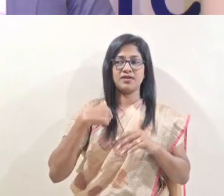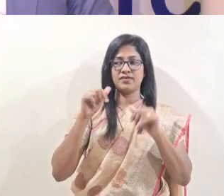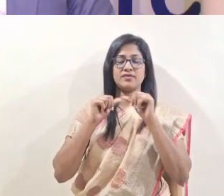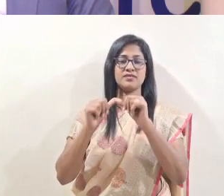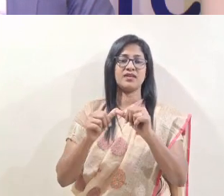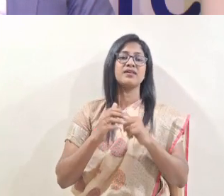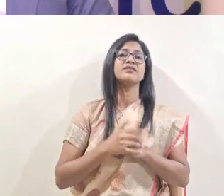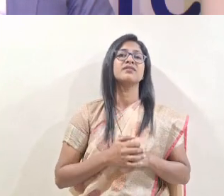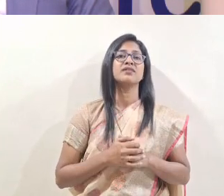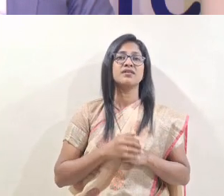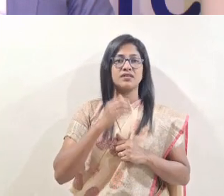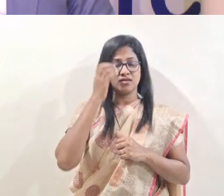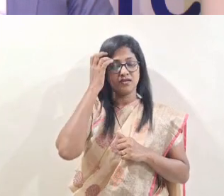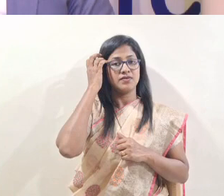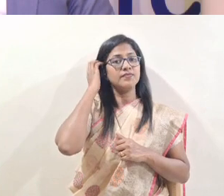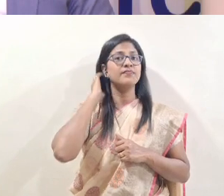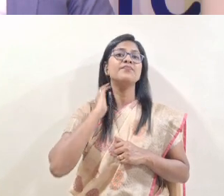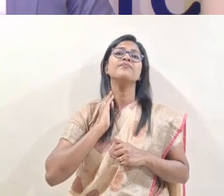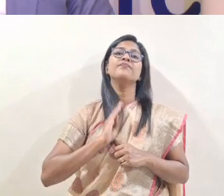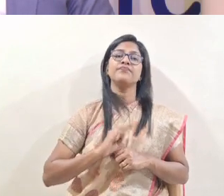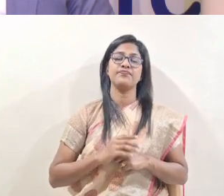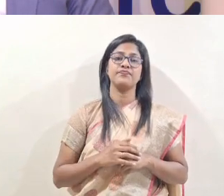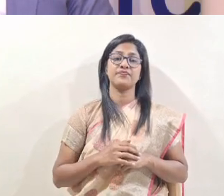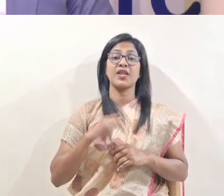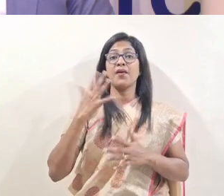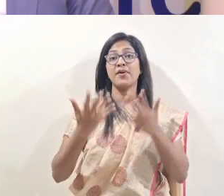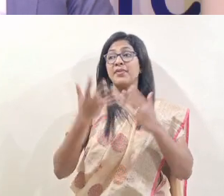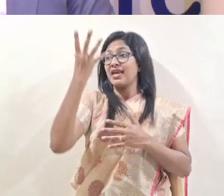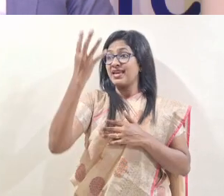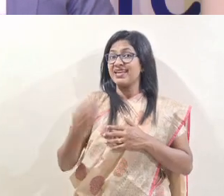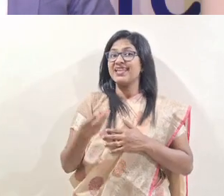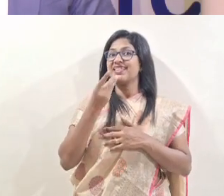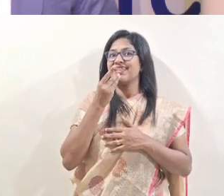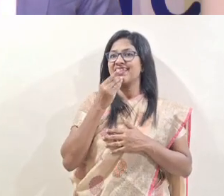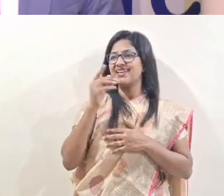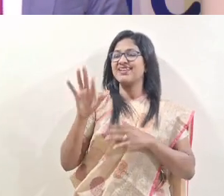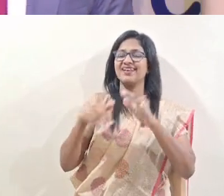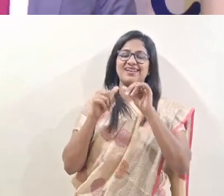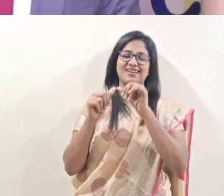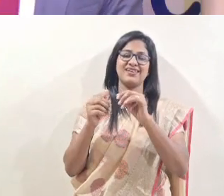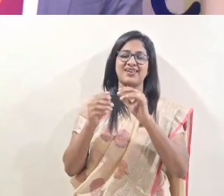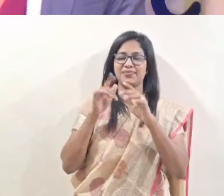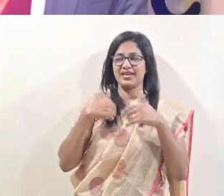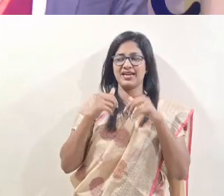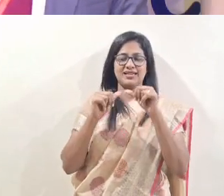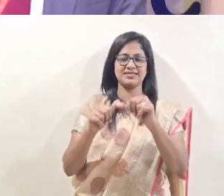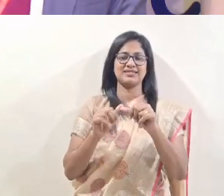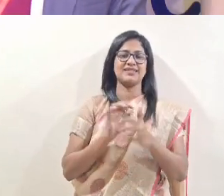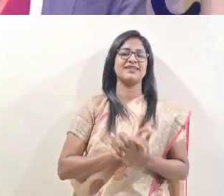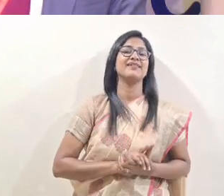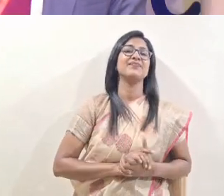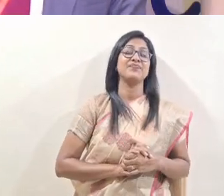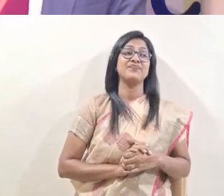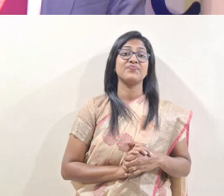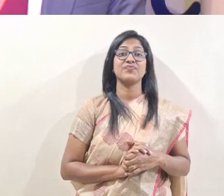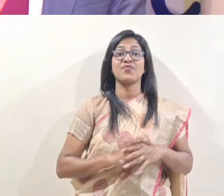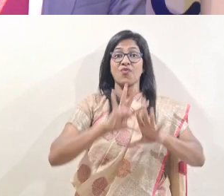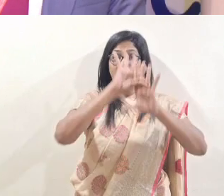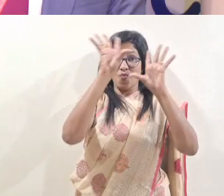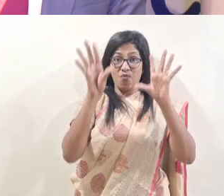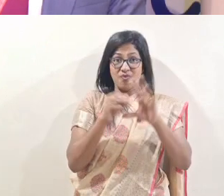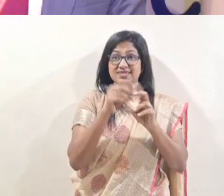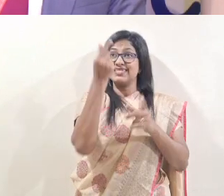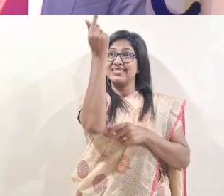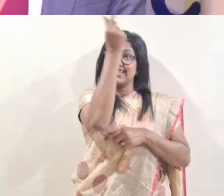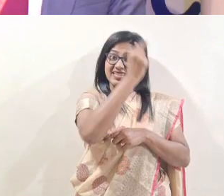Yeah, I'll answer that. We can take it up in the dinner time, but let him answer first. I'll answer that for you. All the cable